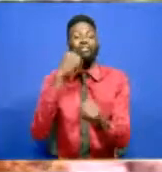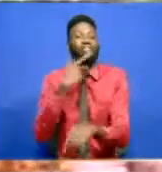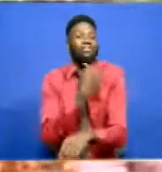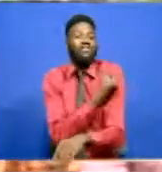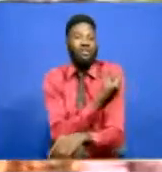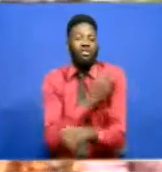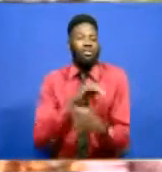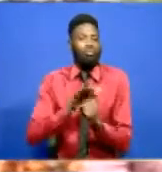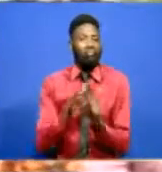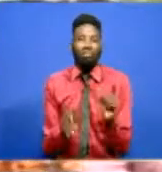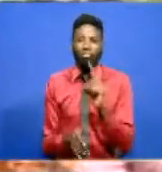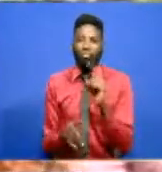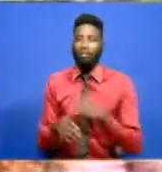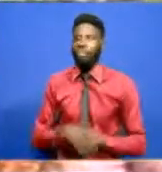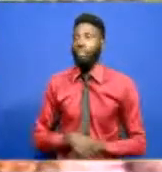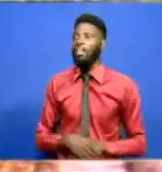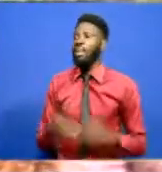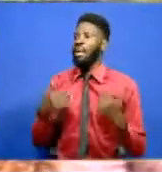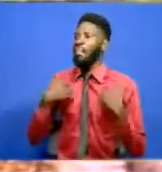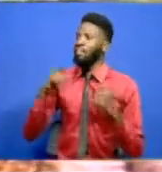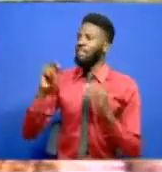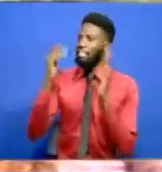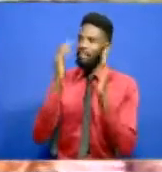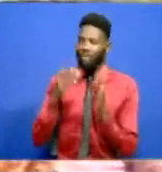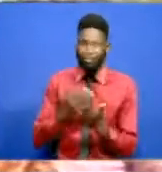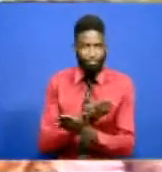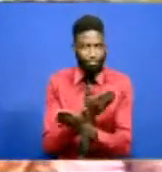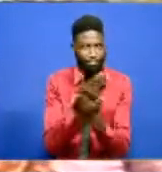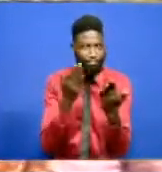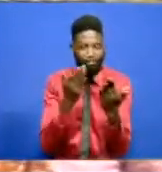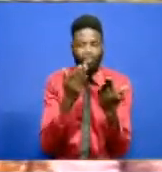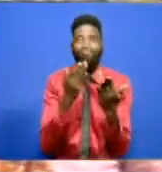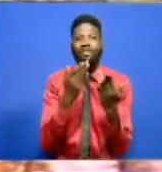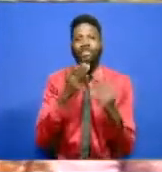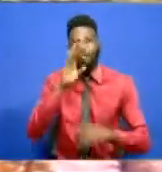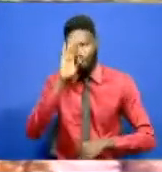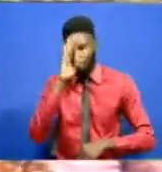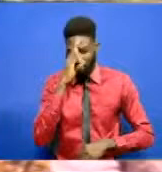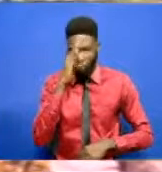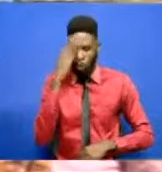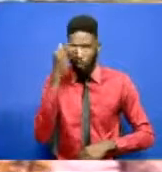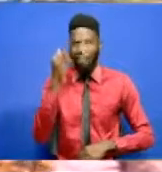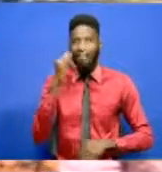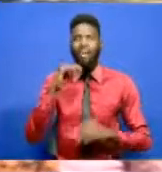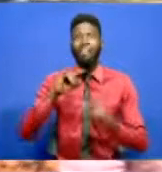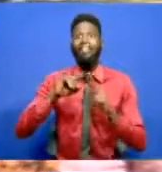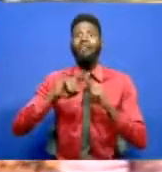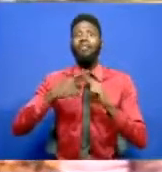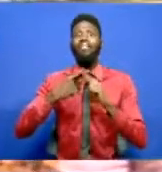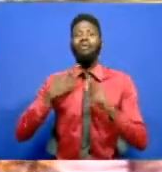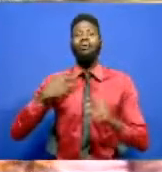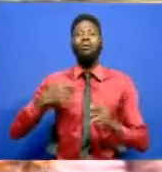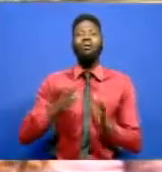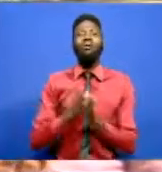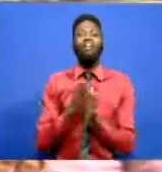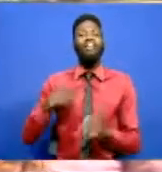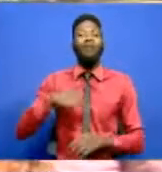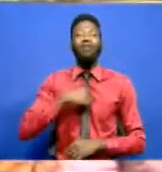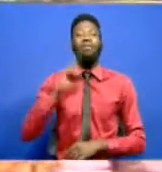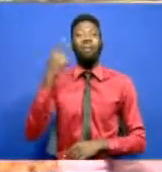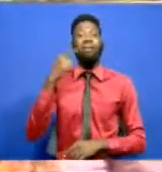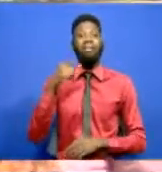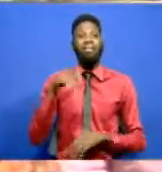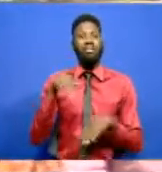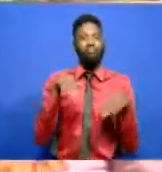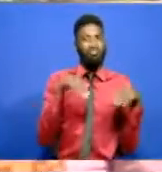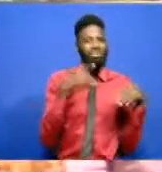Thomases who are Kenyans. Why have they started with us fast? Looks like they want to see what will happen. I